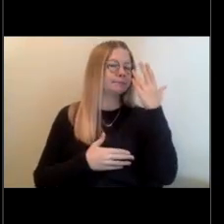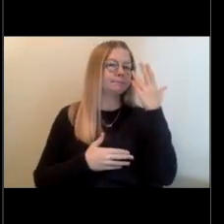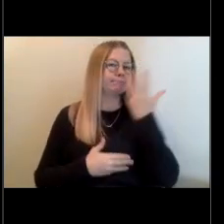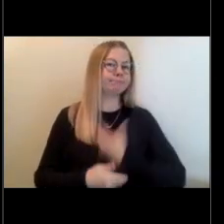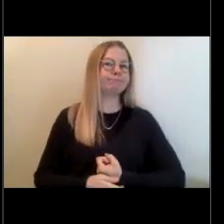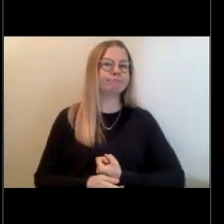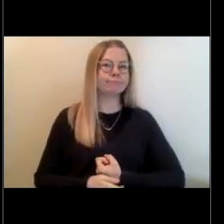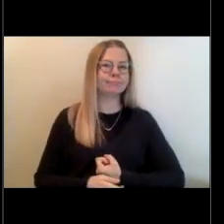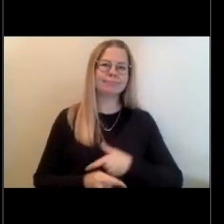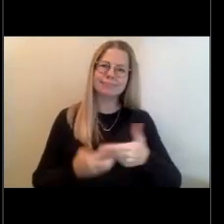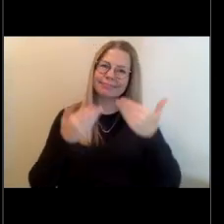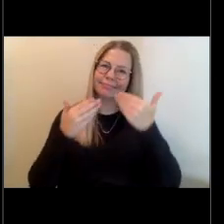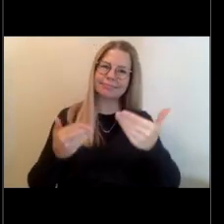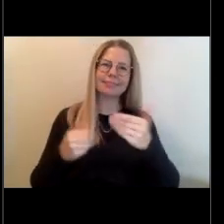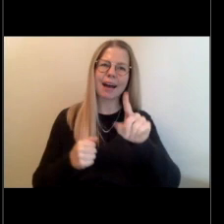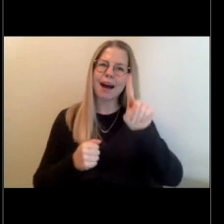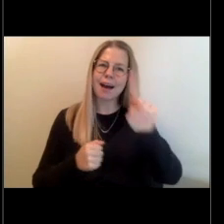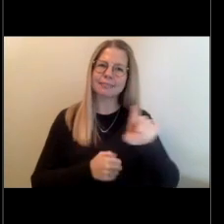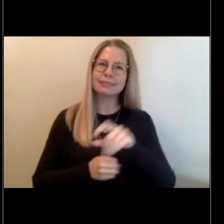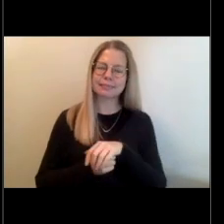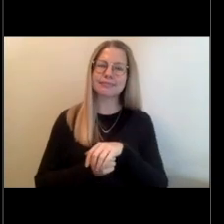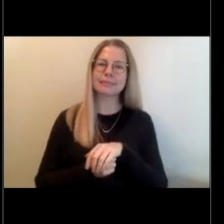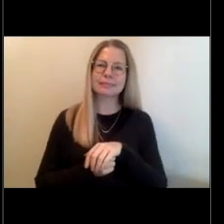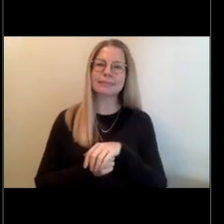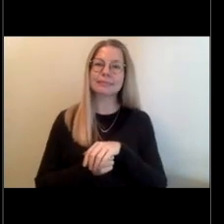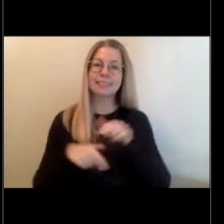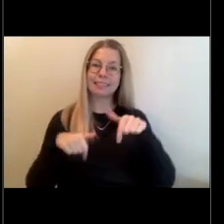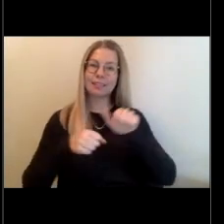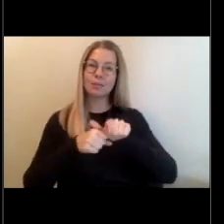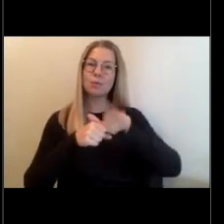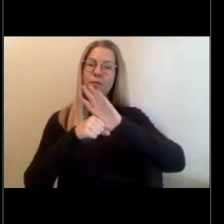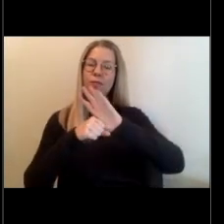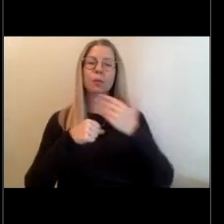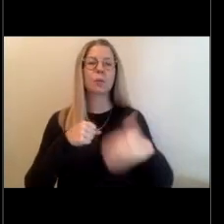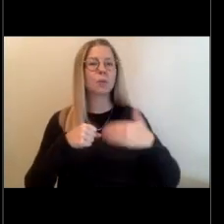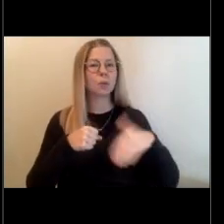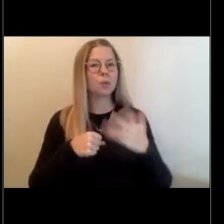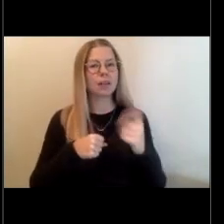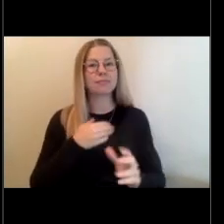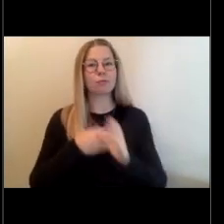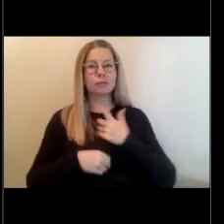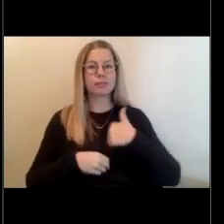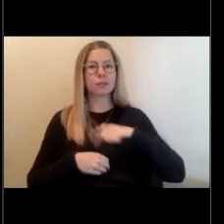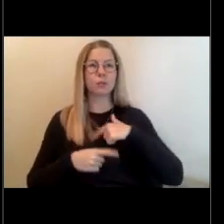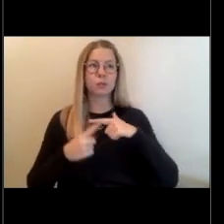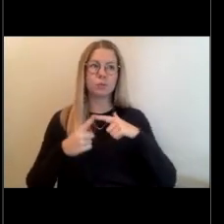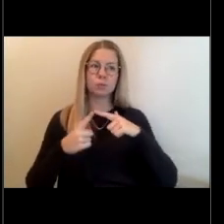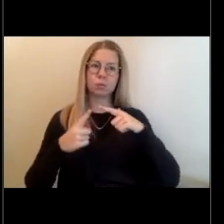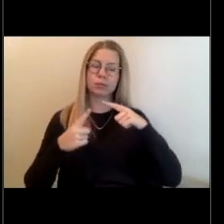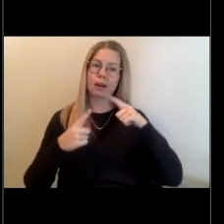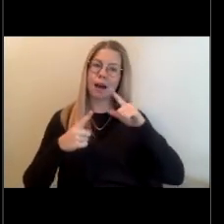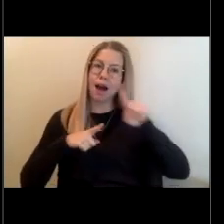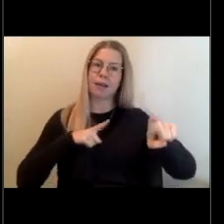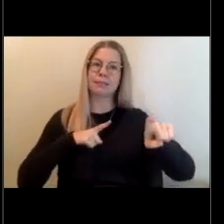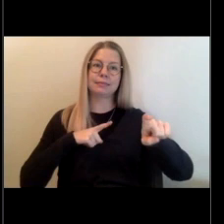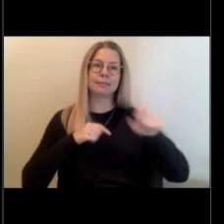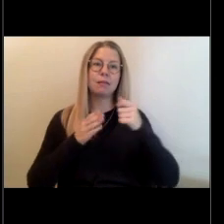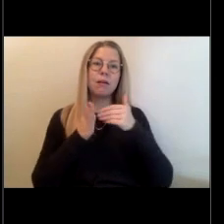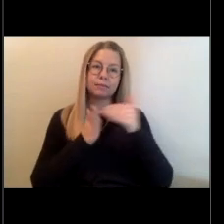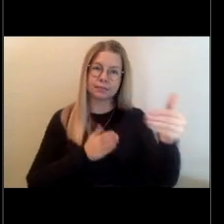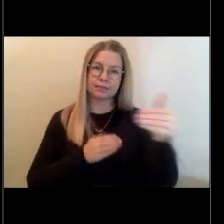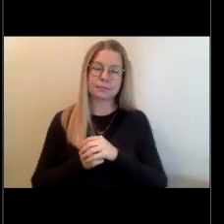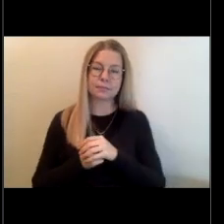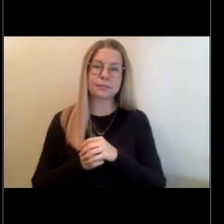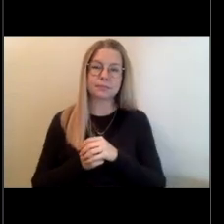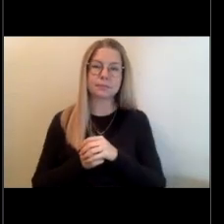The pandemic has made us ask lots. And I think the most impressive thing is that you were all here on